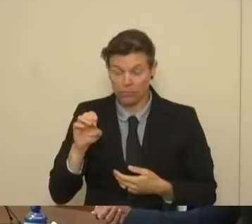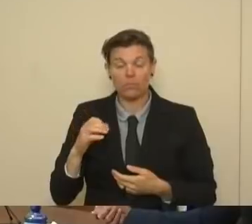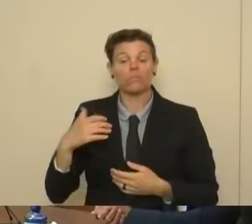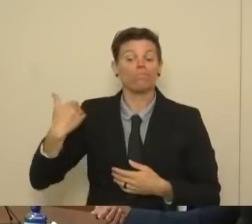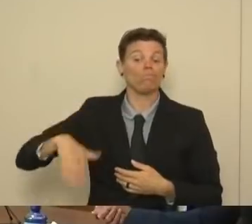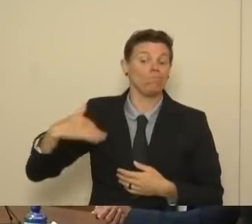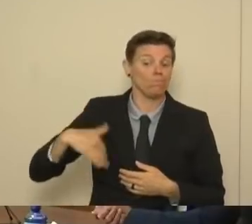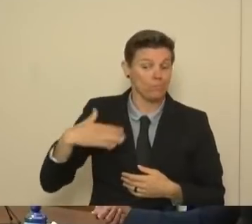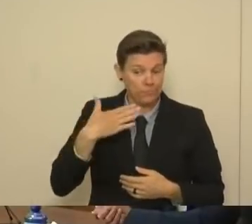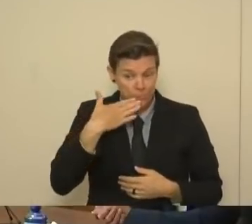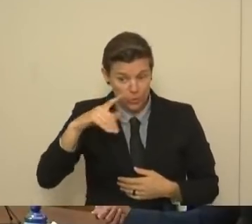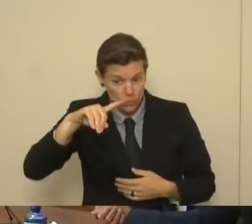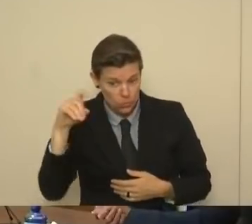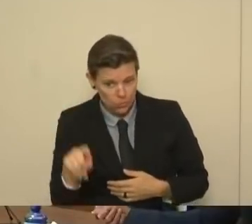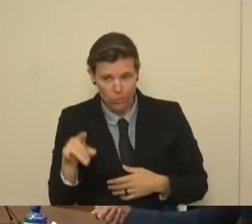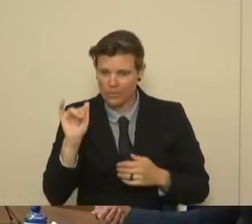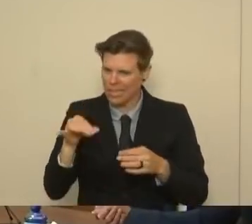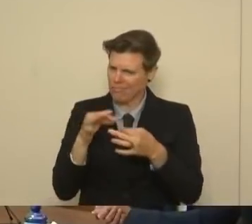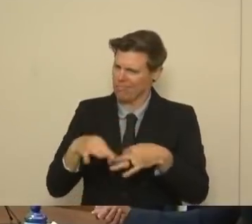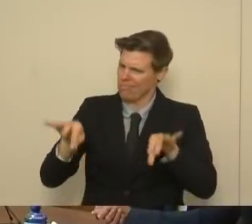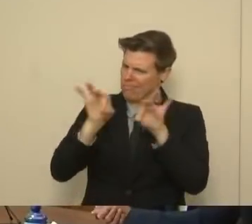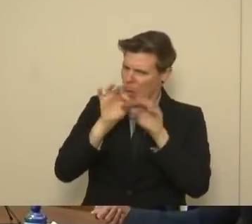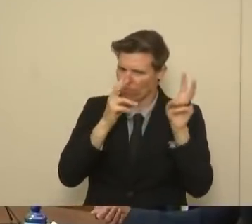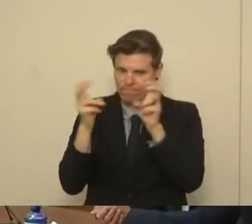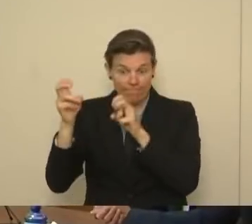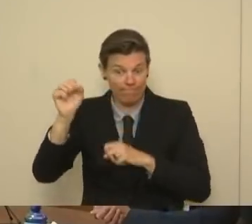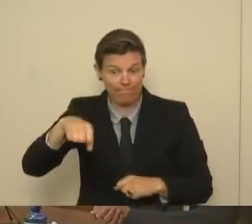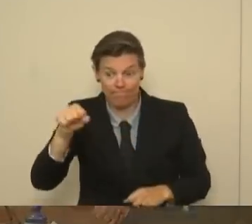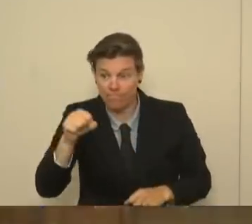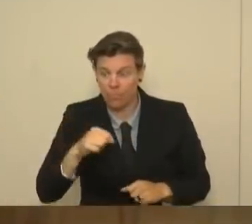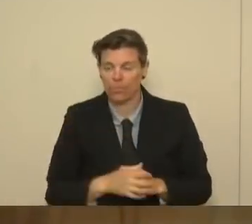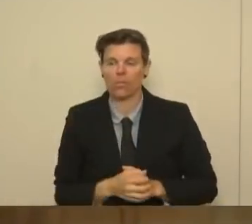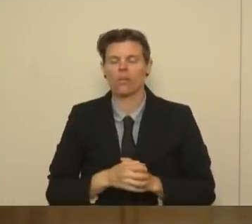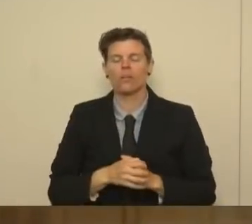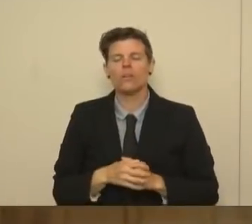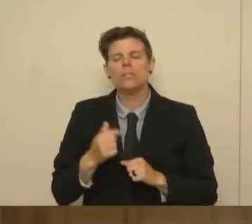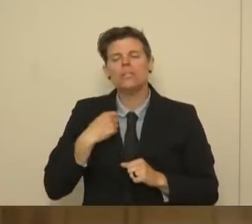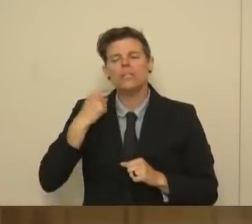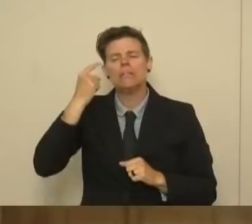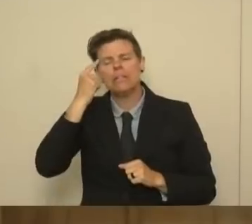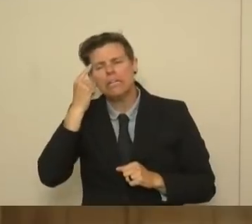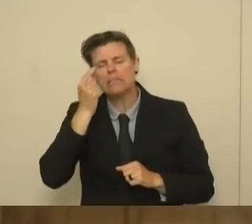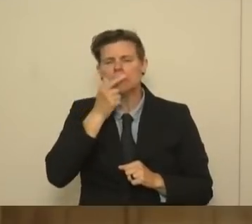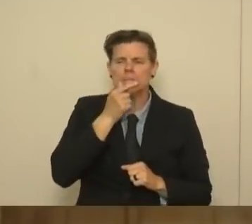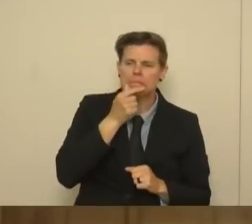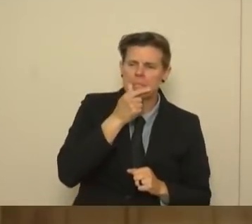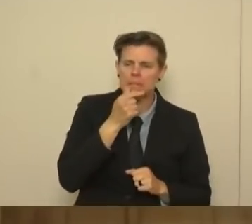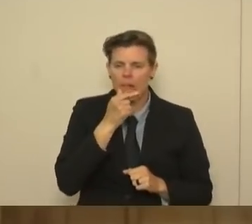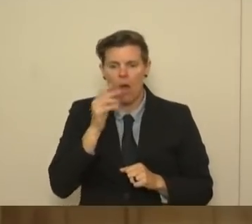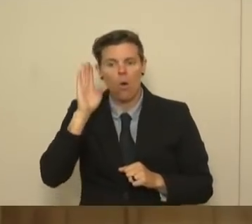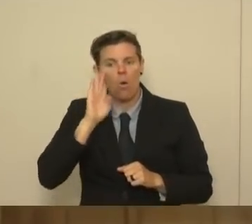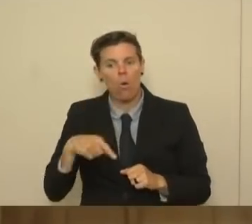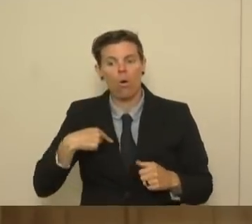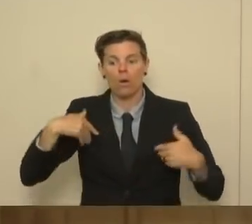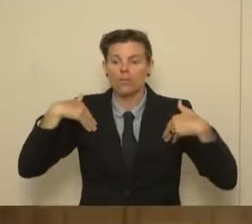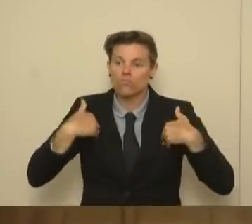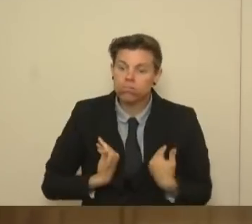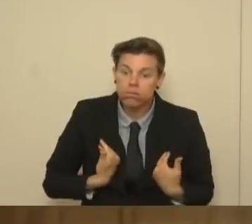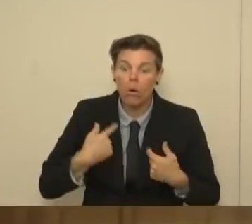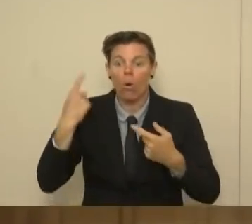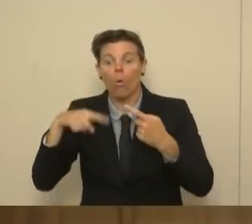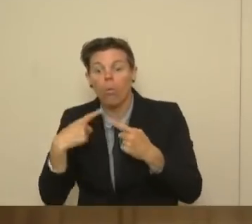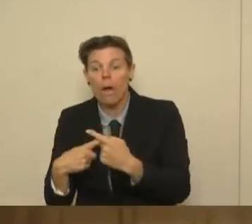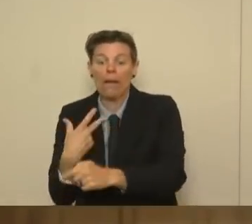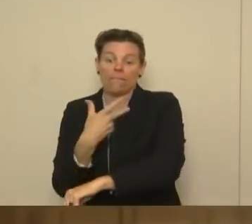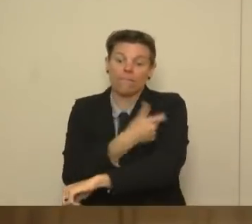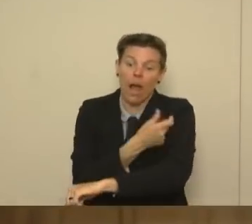issue, and I think most of us would almost be willing at this point with our COVID fatigue to take any vaccine that was available. But that's not how we're going to